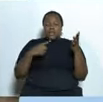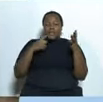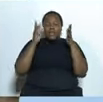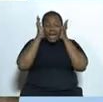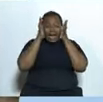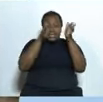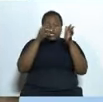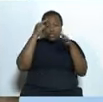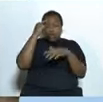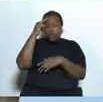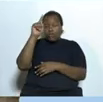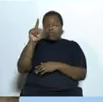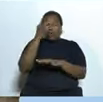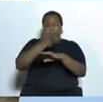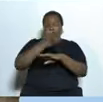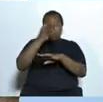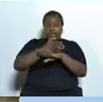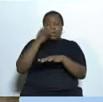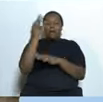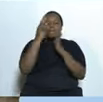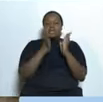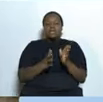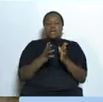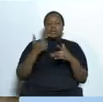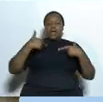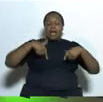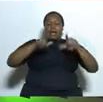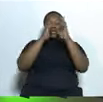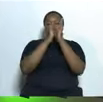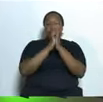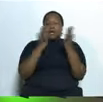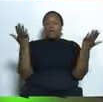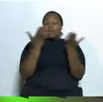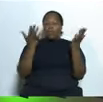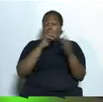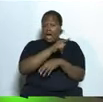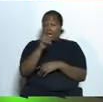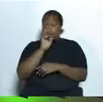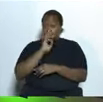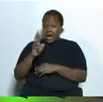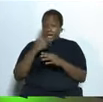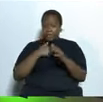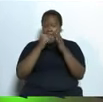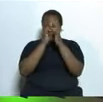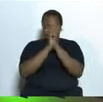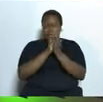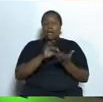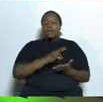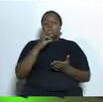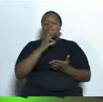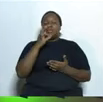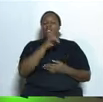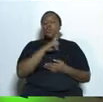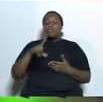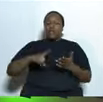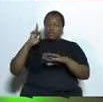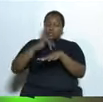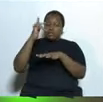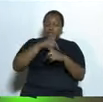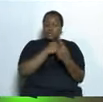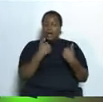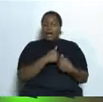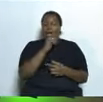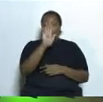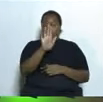Let's pray. And wherever you are, I'm praying tonight that the Spirit of God is going to touch your heart.